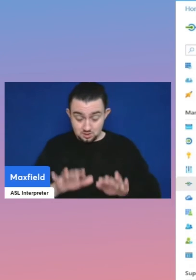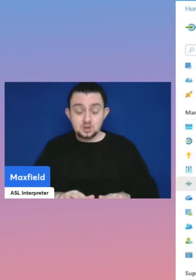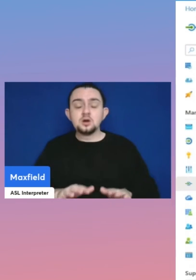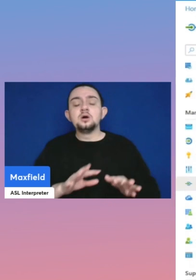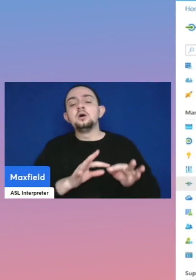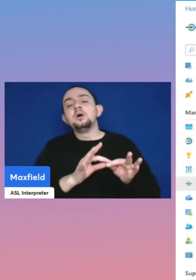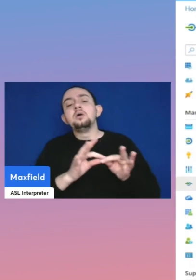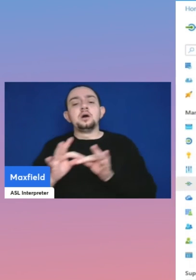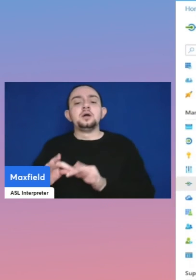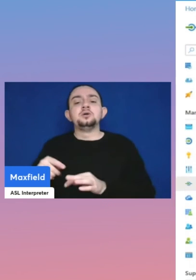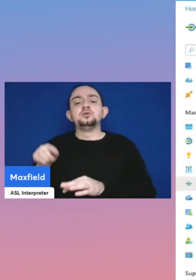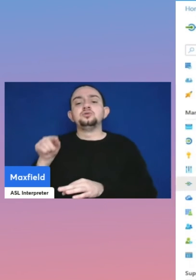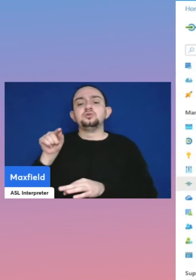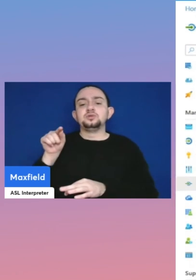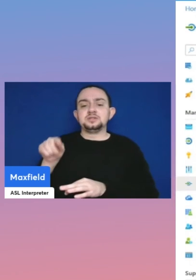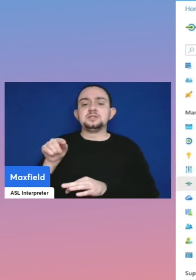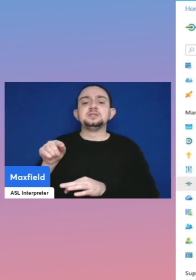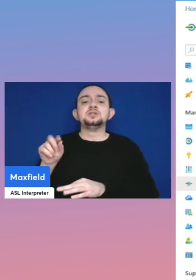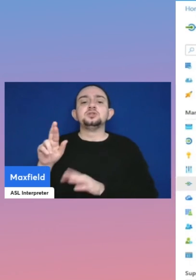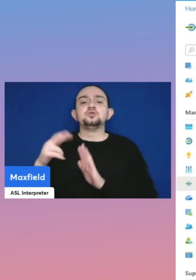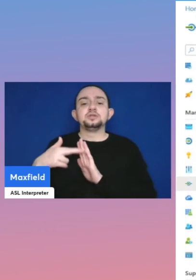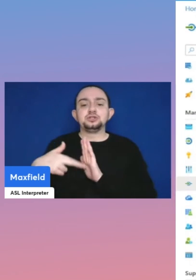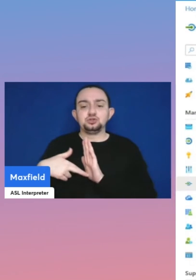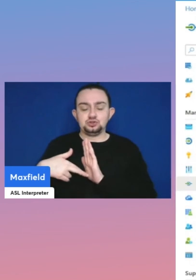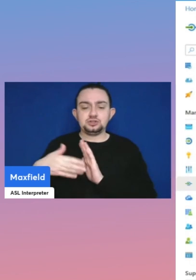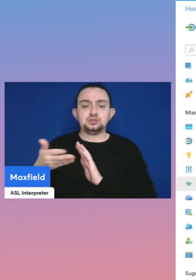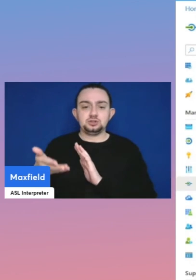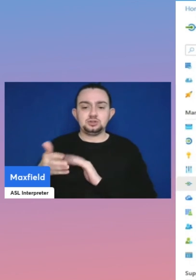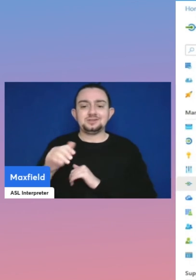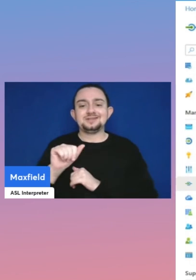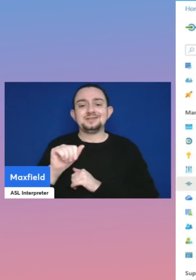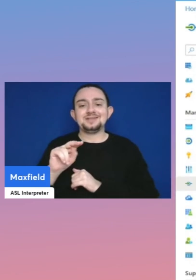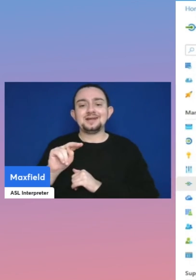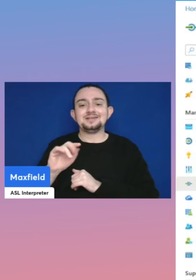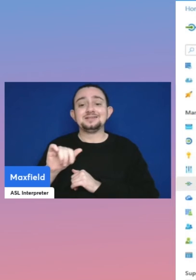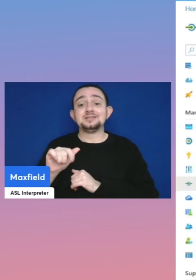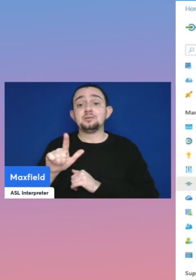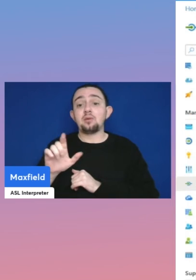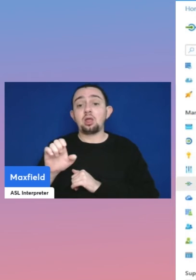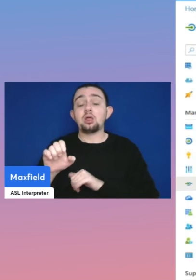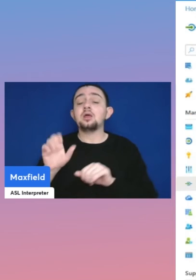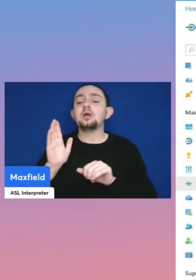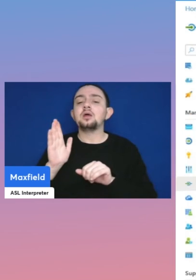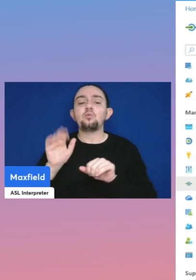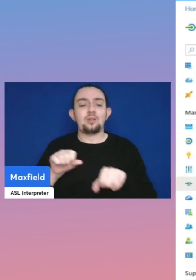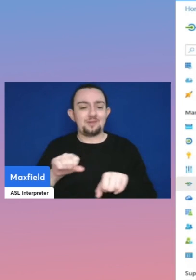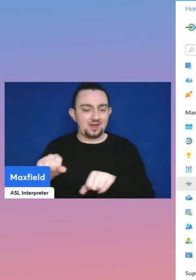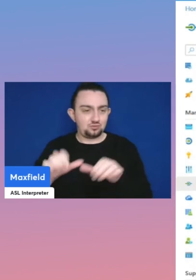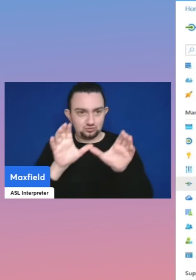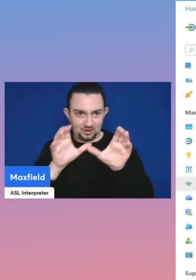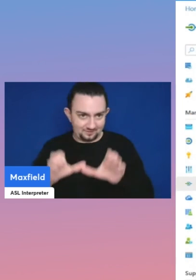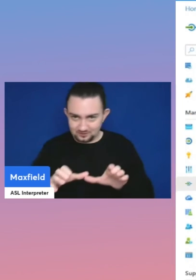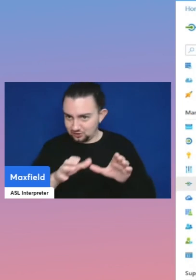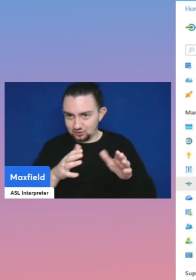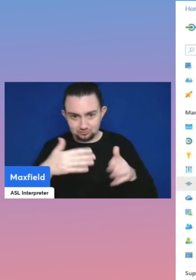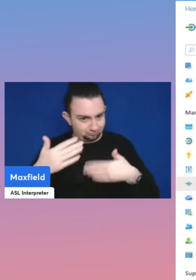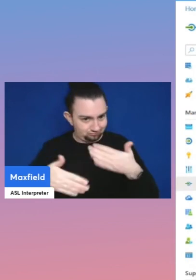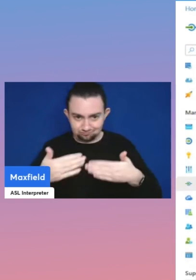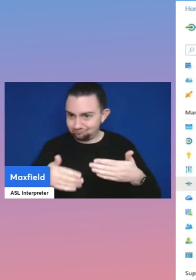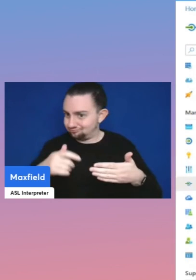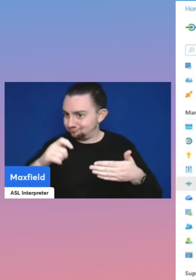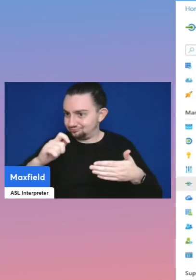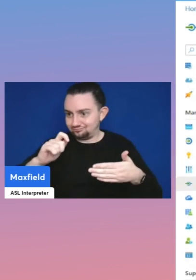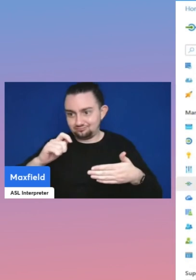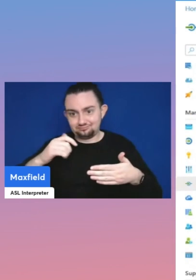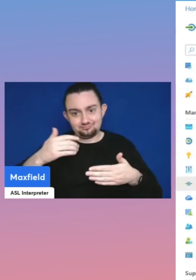to this app registration, Ansible will be able to make the configuration as well, and things will get